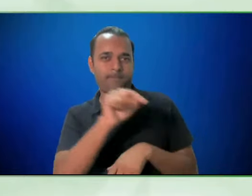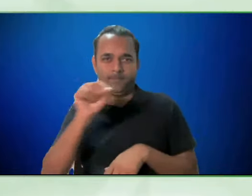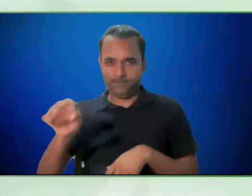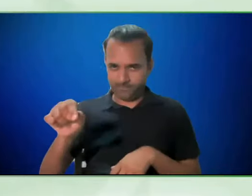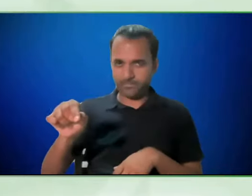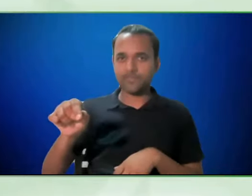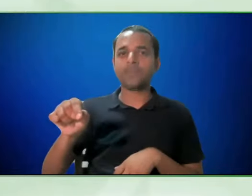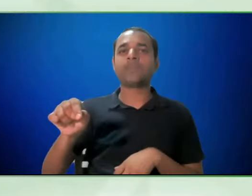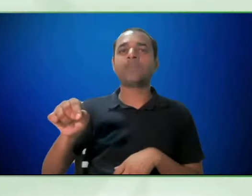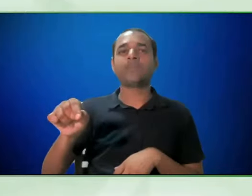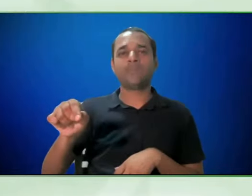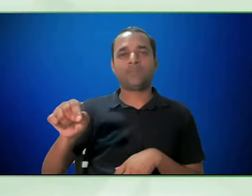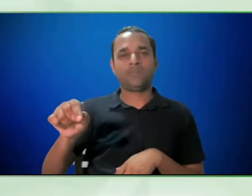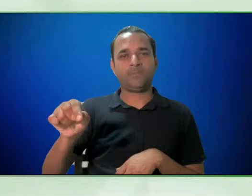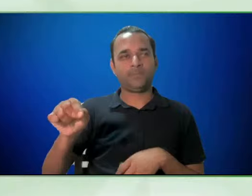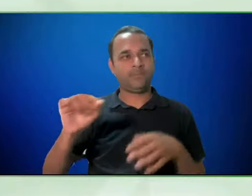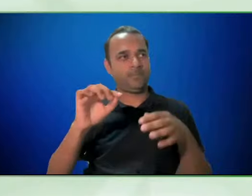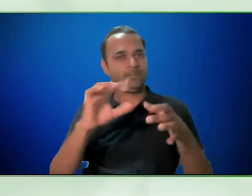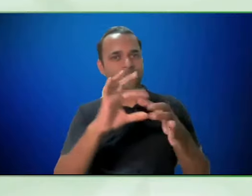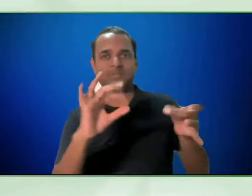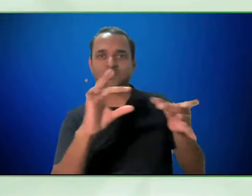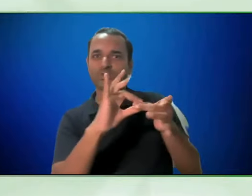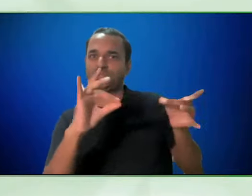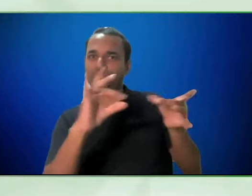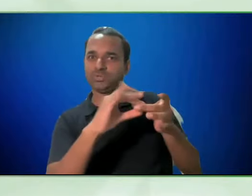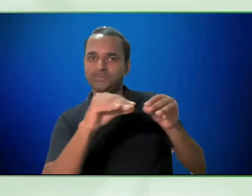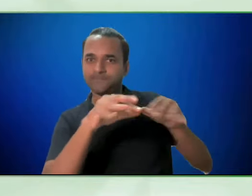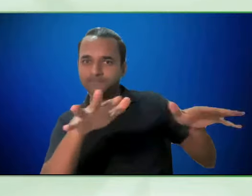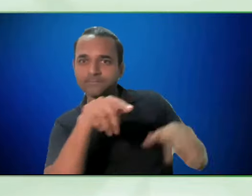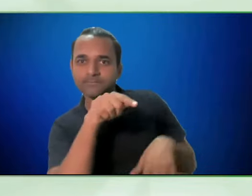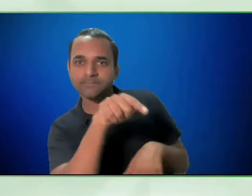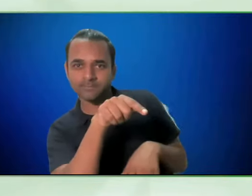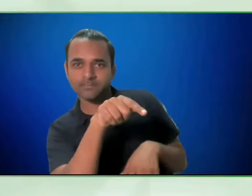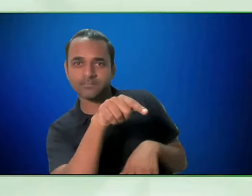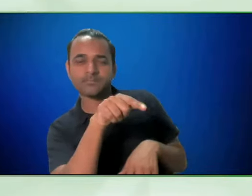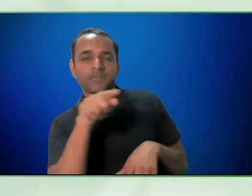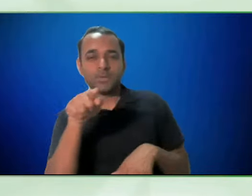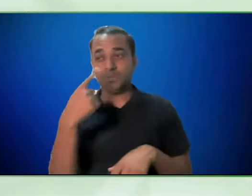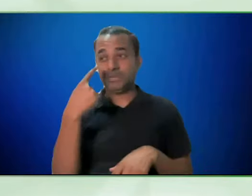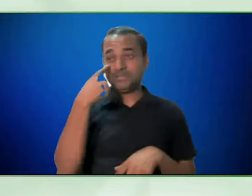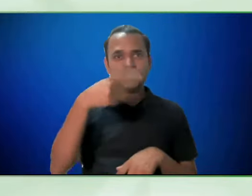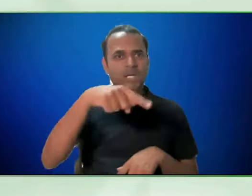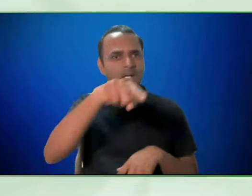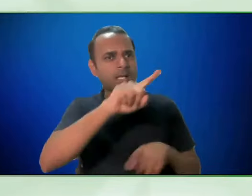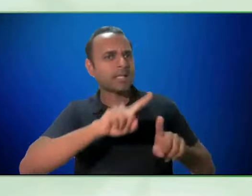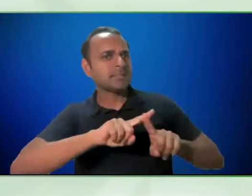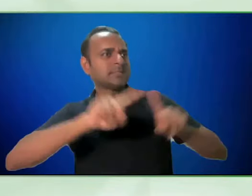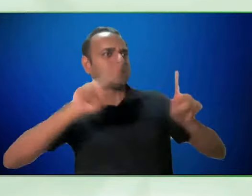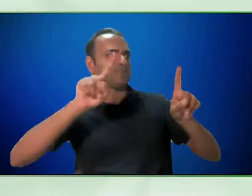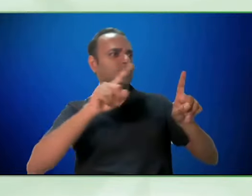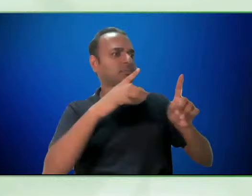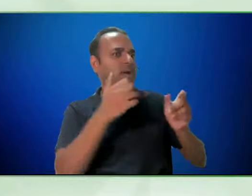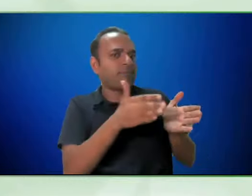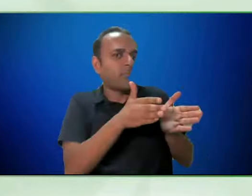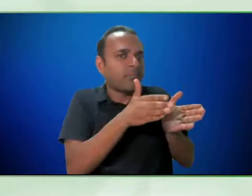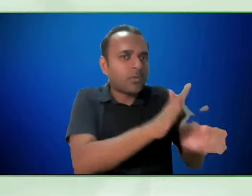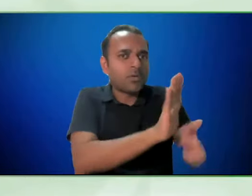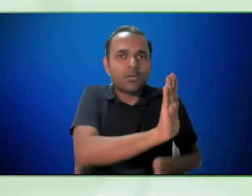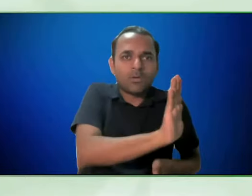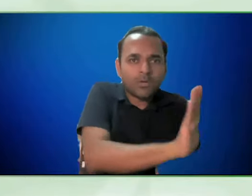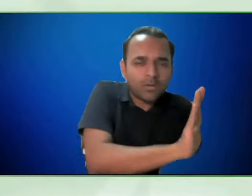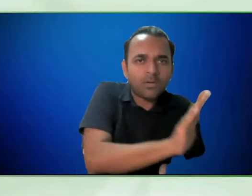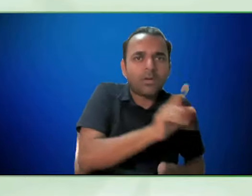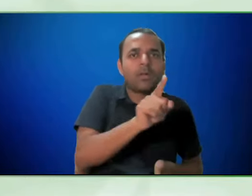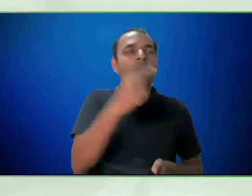life participation, employment market, and also if they have a better benefit